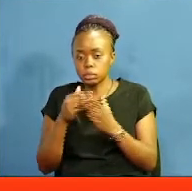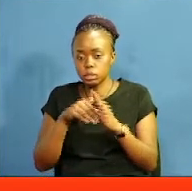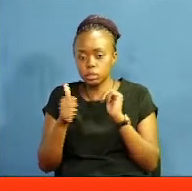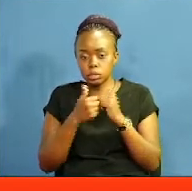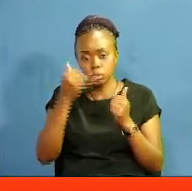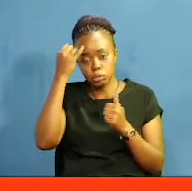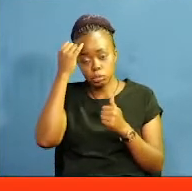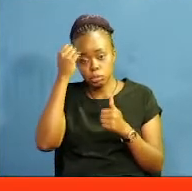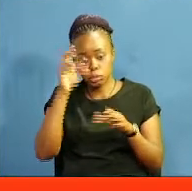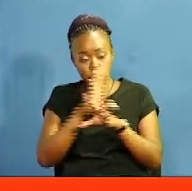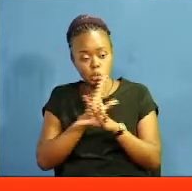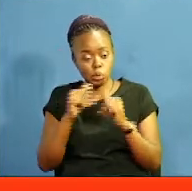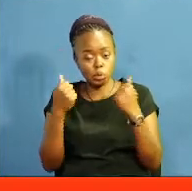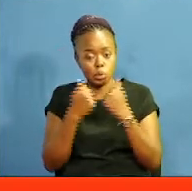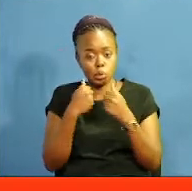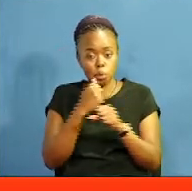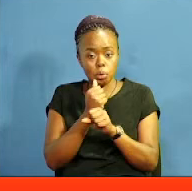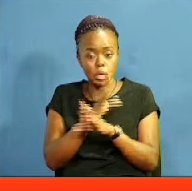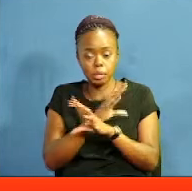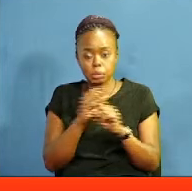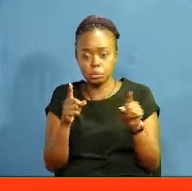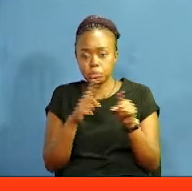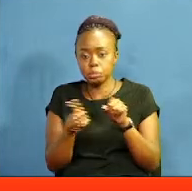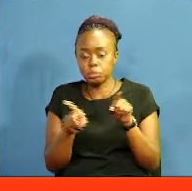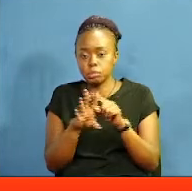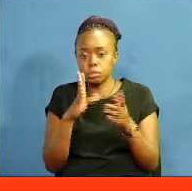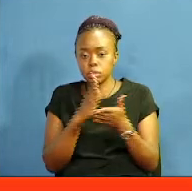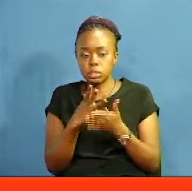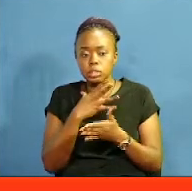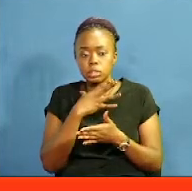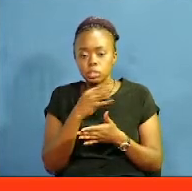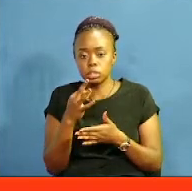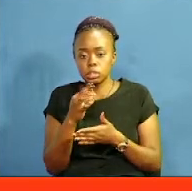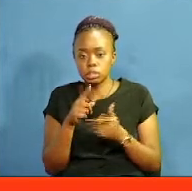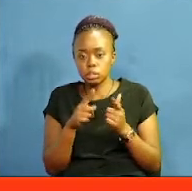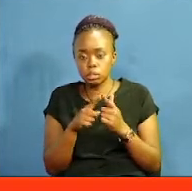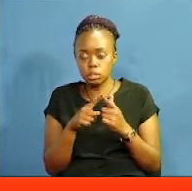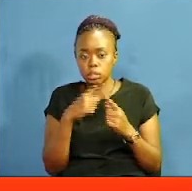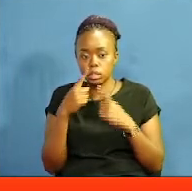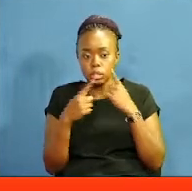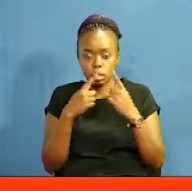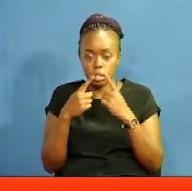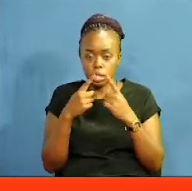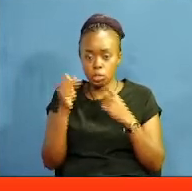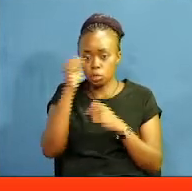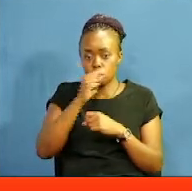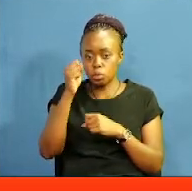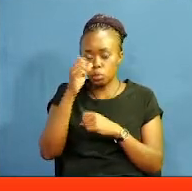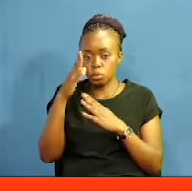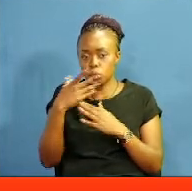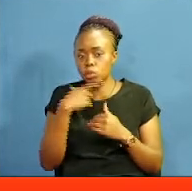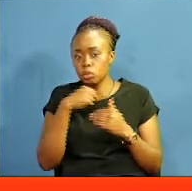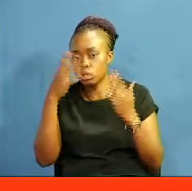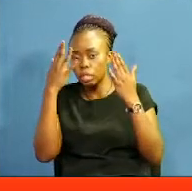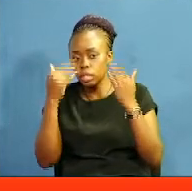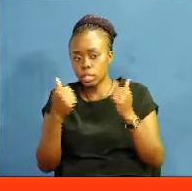ideologies. Unfortunately, that is not working. But I would really like to to commend our politicians.